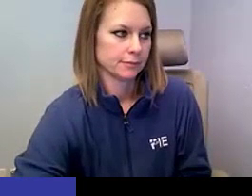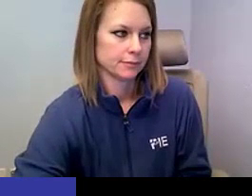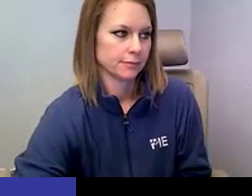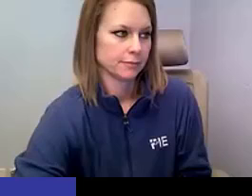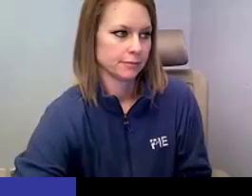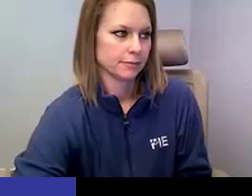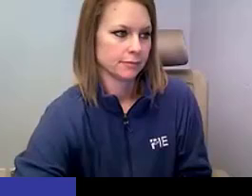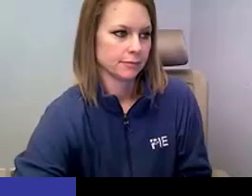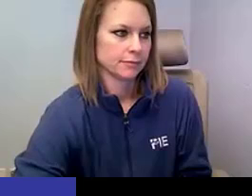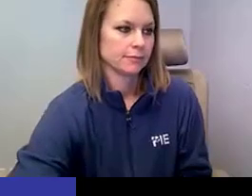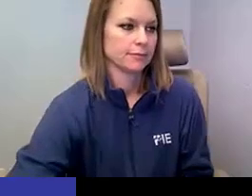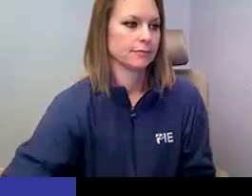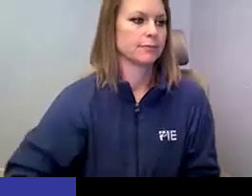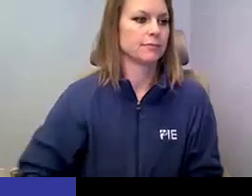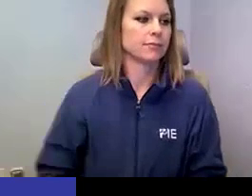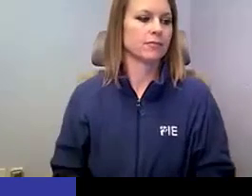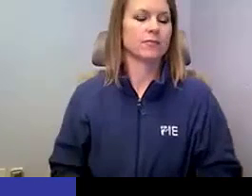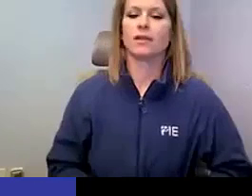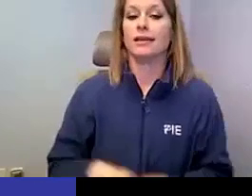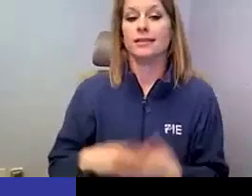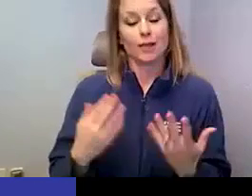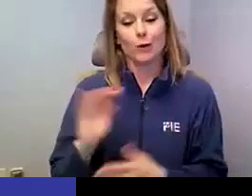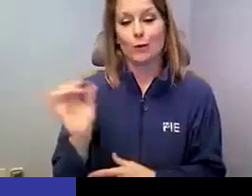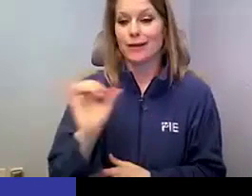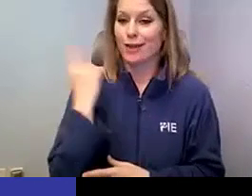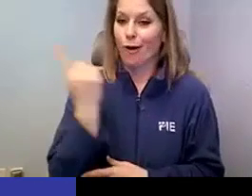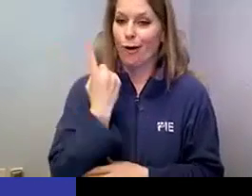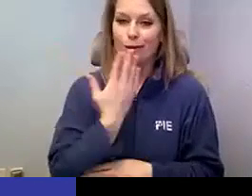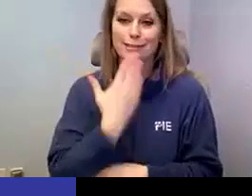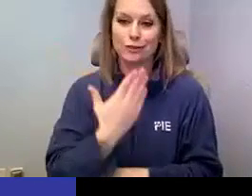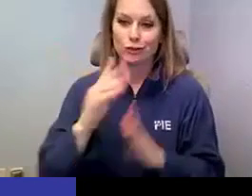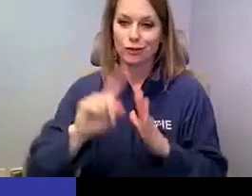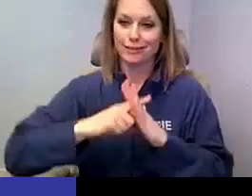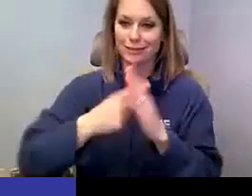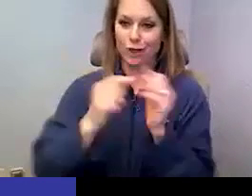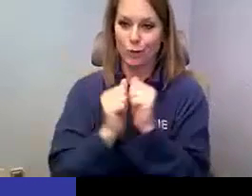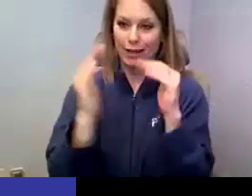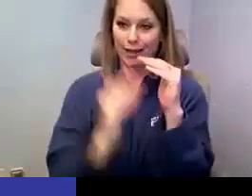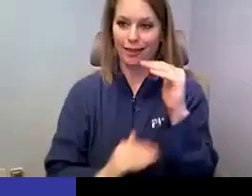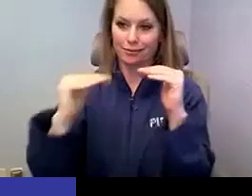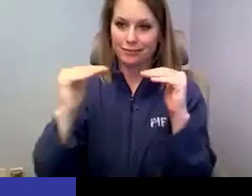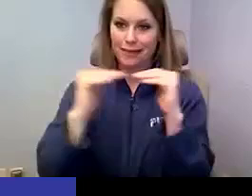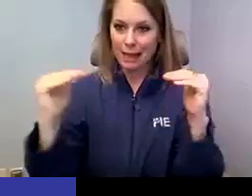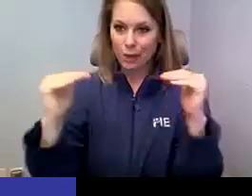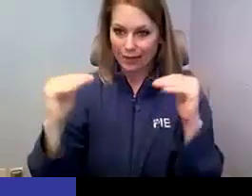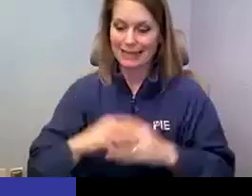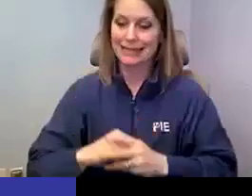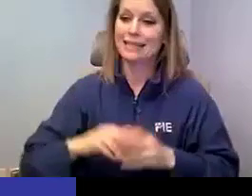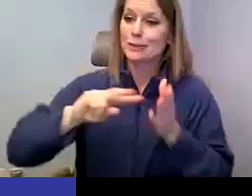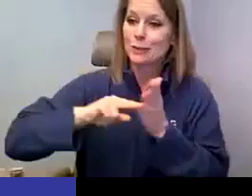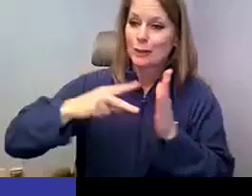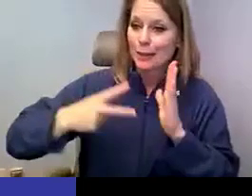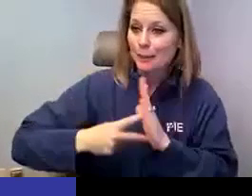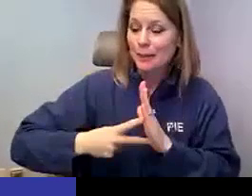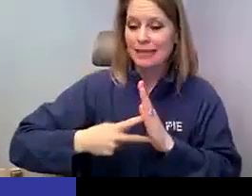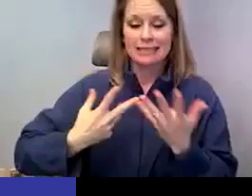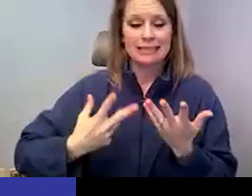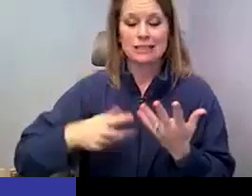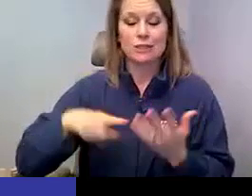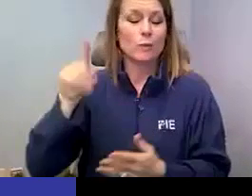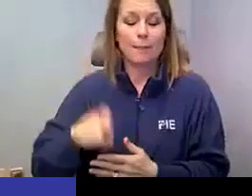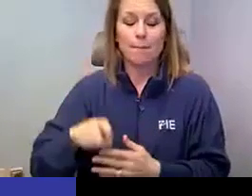And it's always good to start with equity. It's good to remind ourselves that as educators, we must ground all of our work within an equity